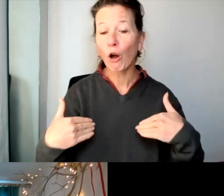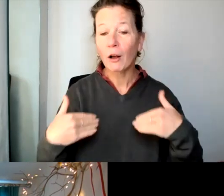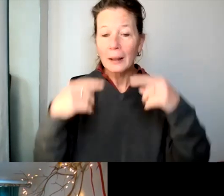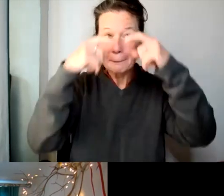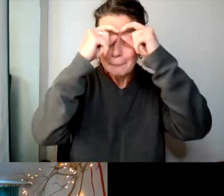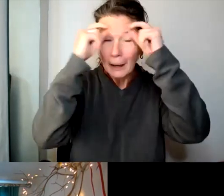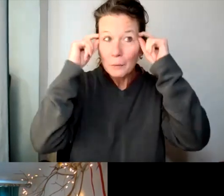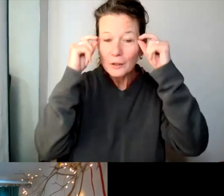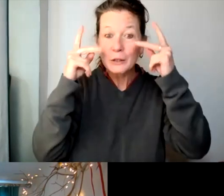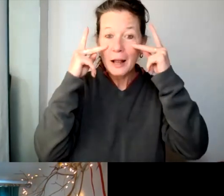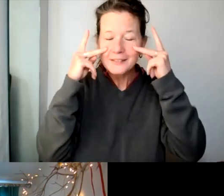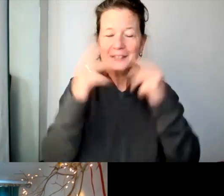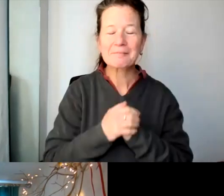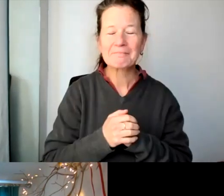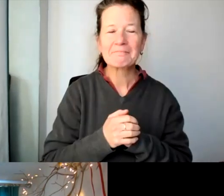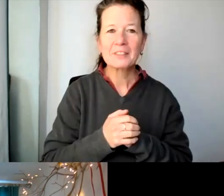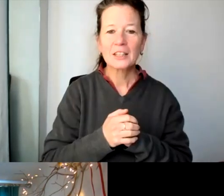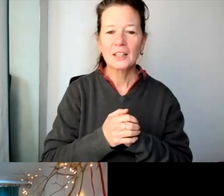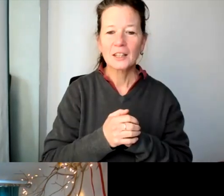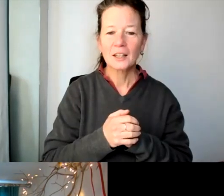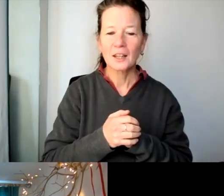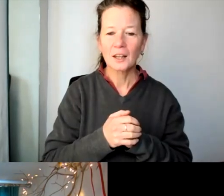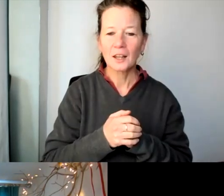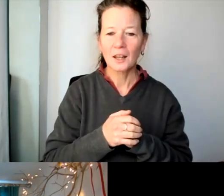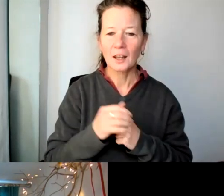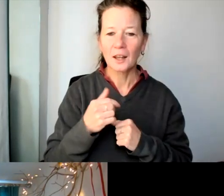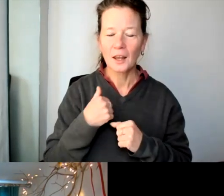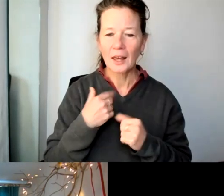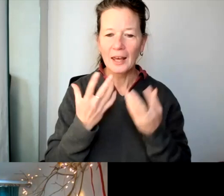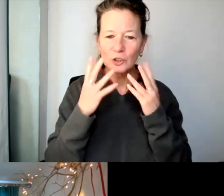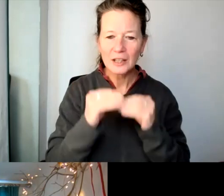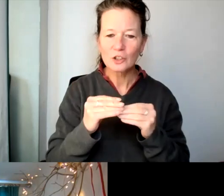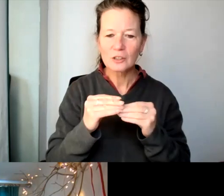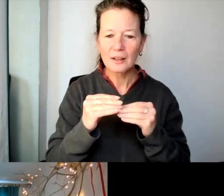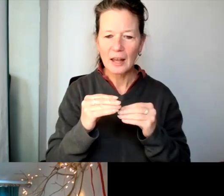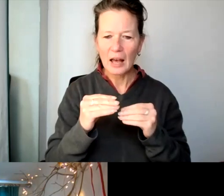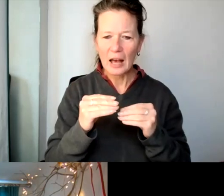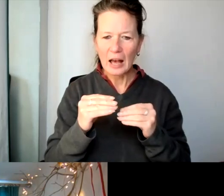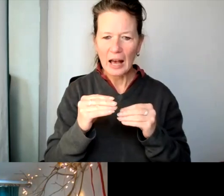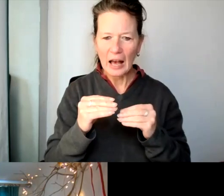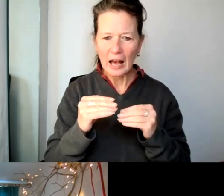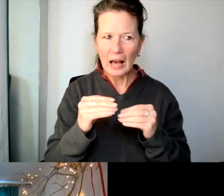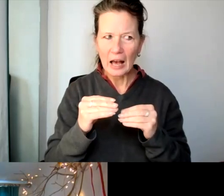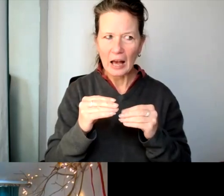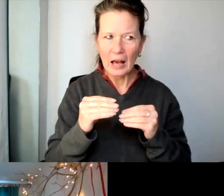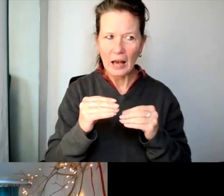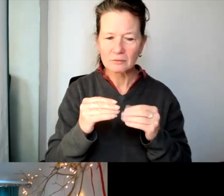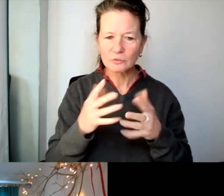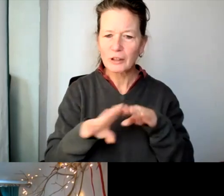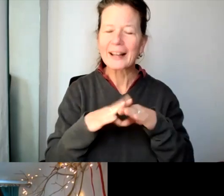and glasses. And I'm the Education and Equalities Officer at the MU, which is the only trade union for musicians in the